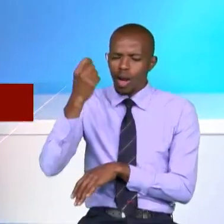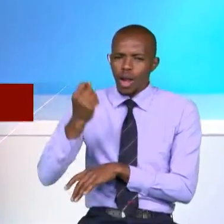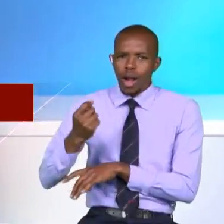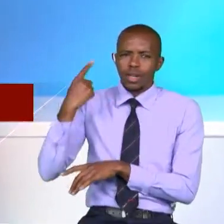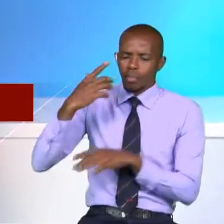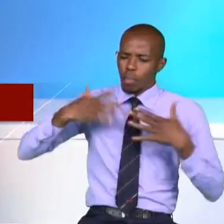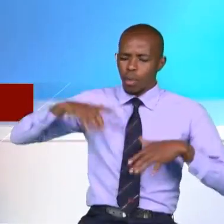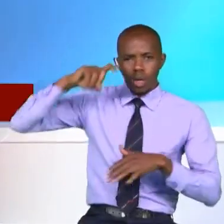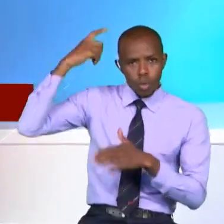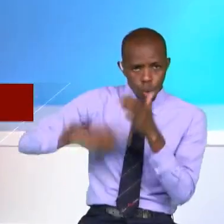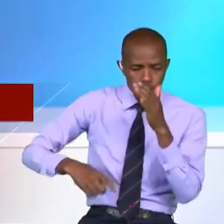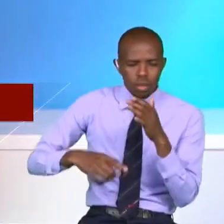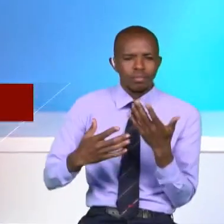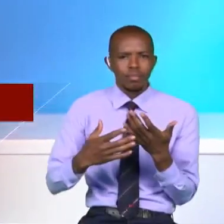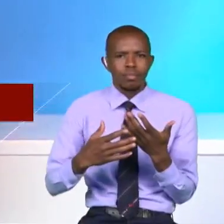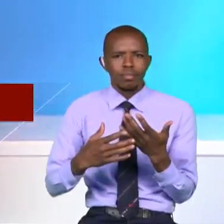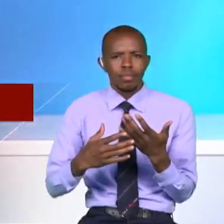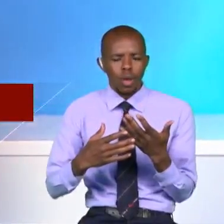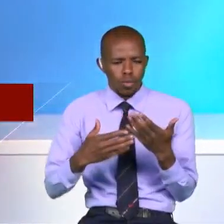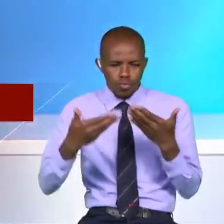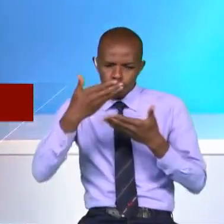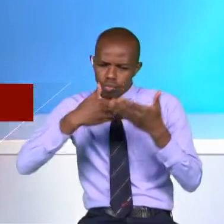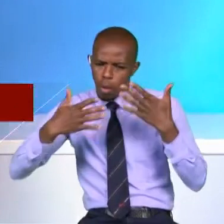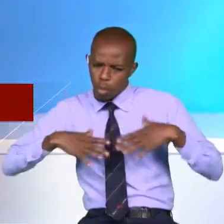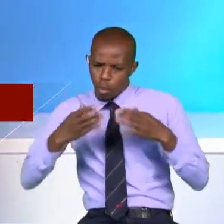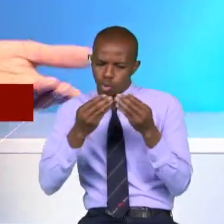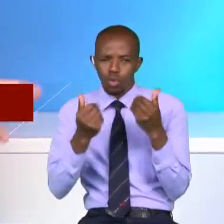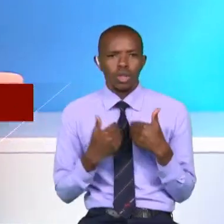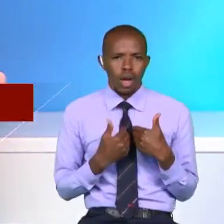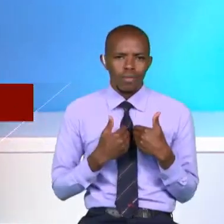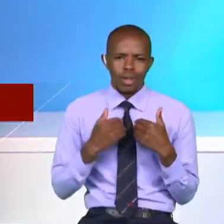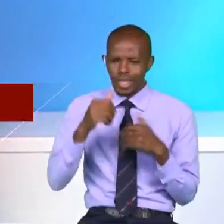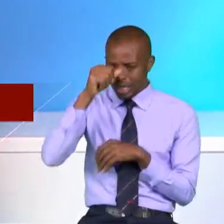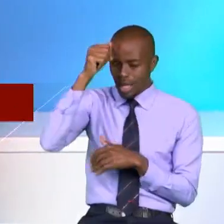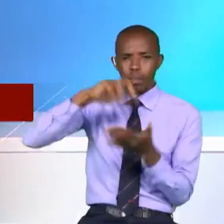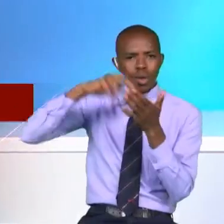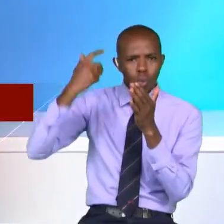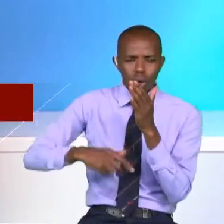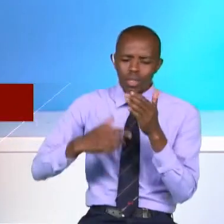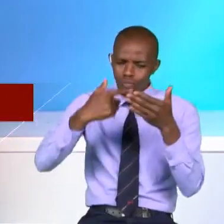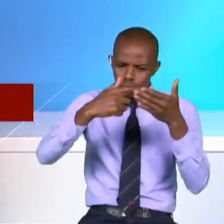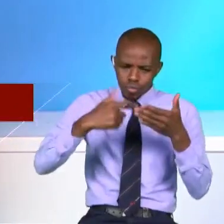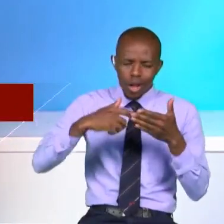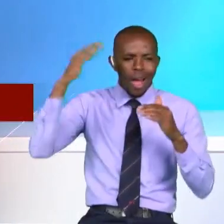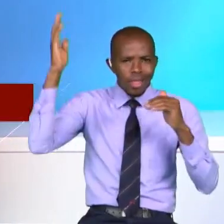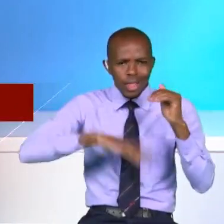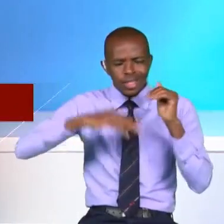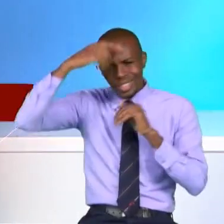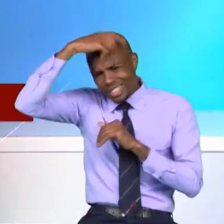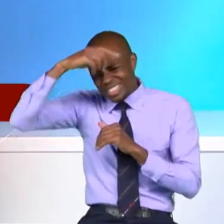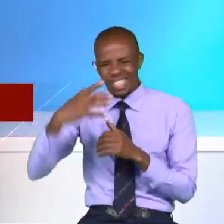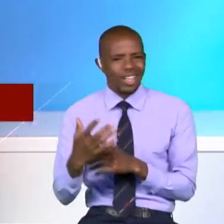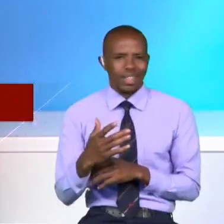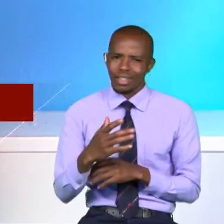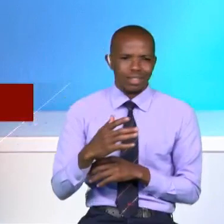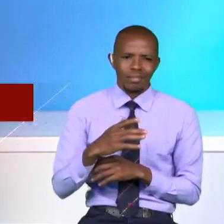what people need, we can relate to people, and we have solutions. Mm. So what is intelligence? Mm. So that is the conversation, rather than what is a degree, what is not a degree.